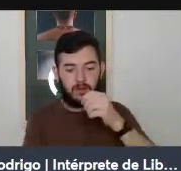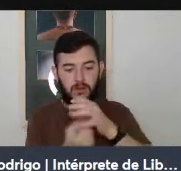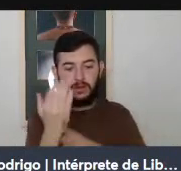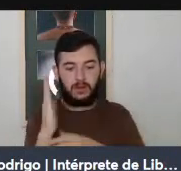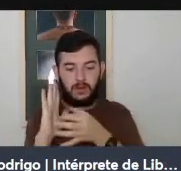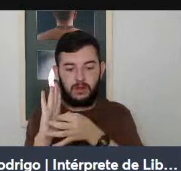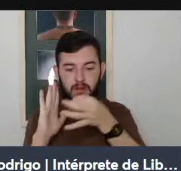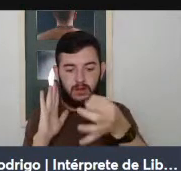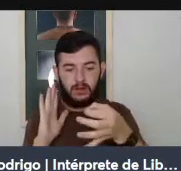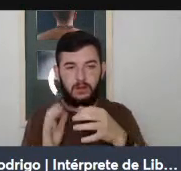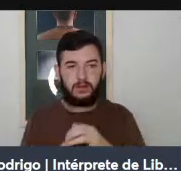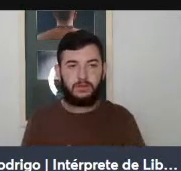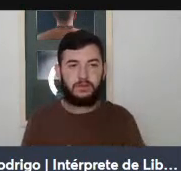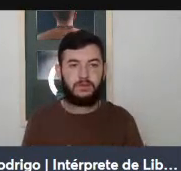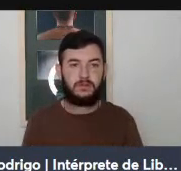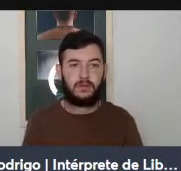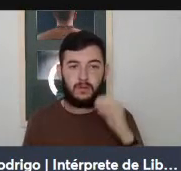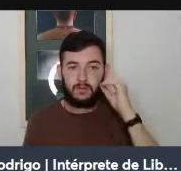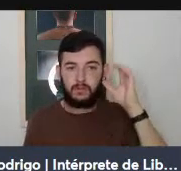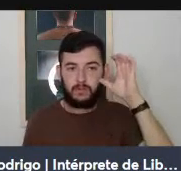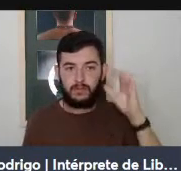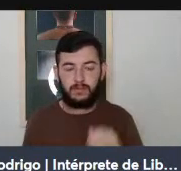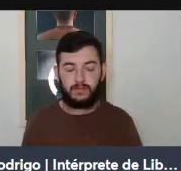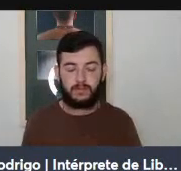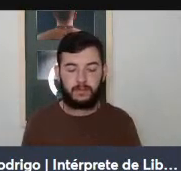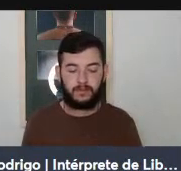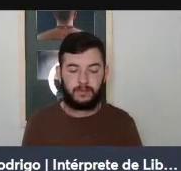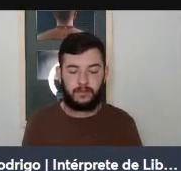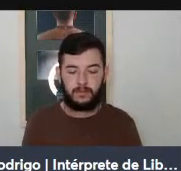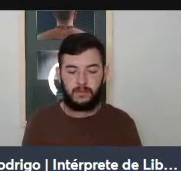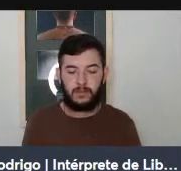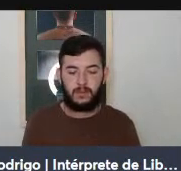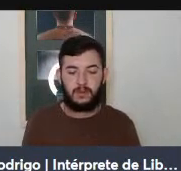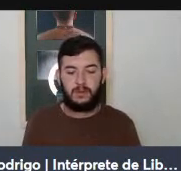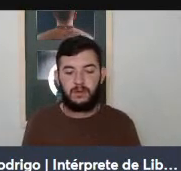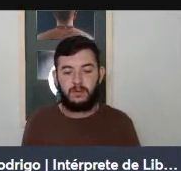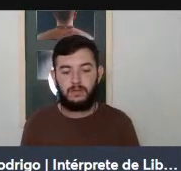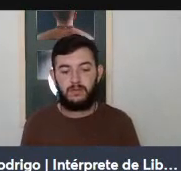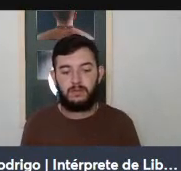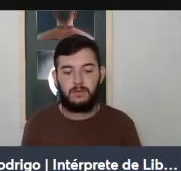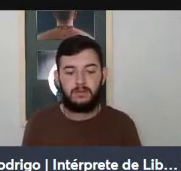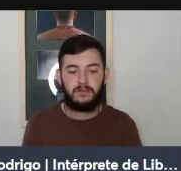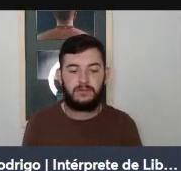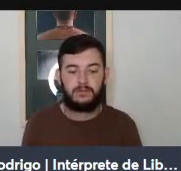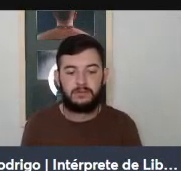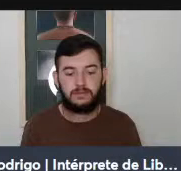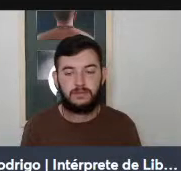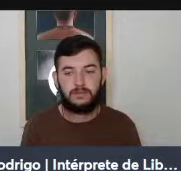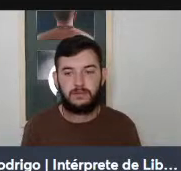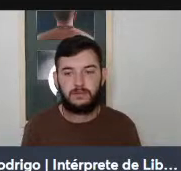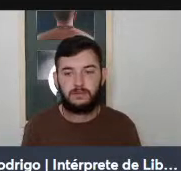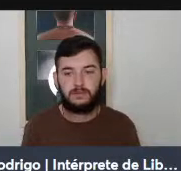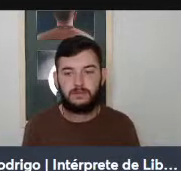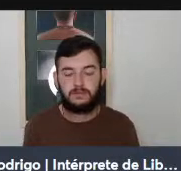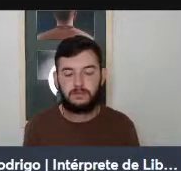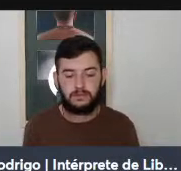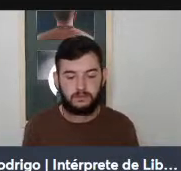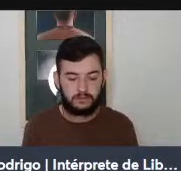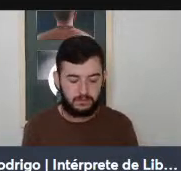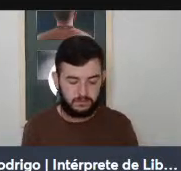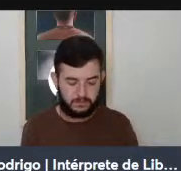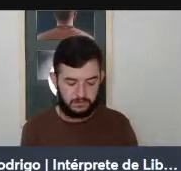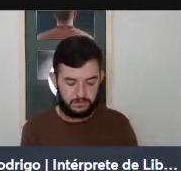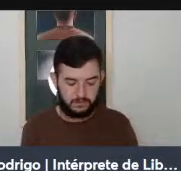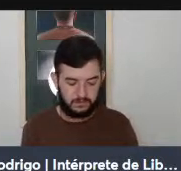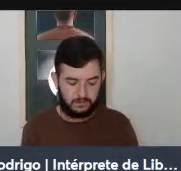conhecimento. And thirdly, writing matters because it allows the use of knowledge